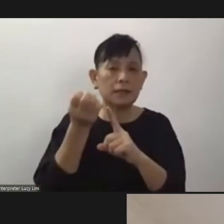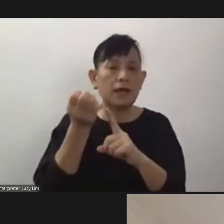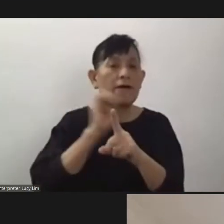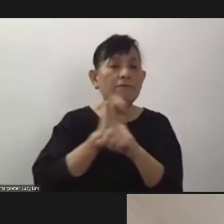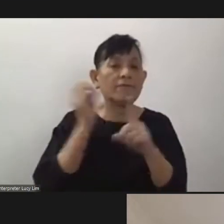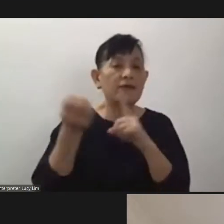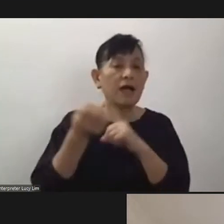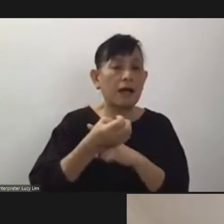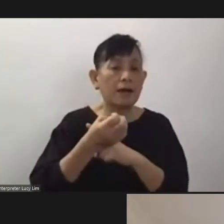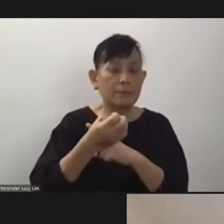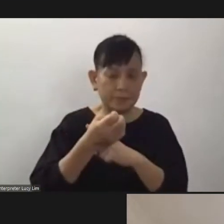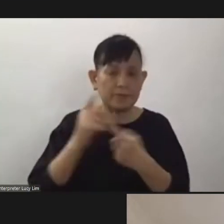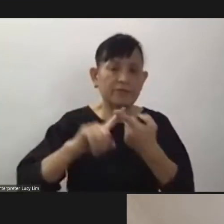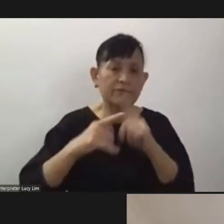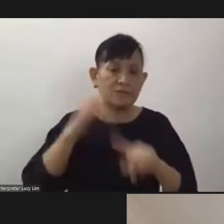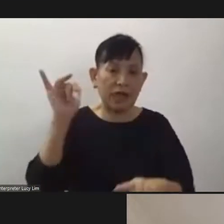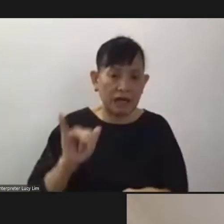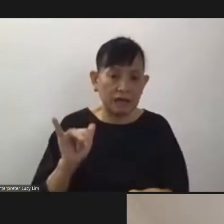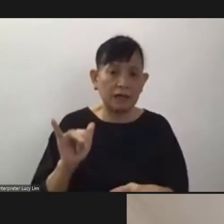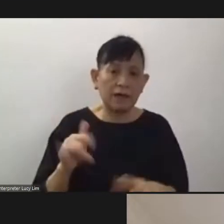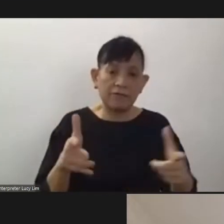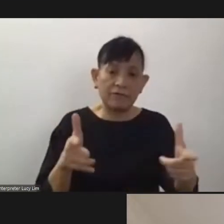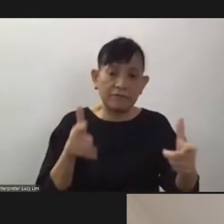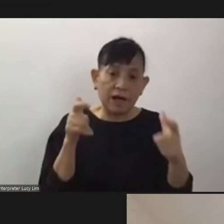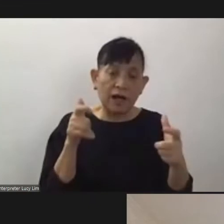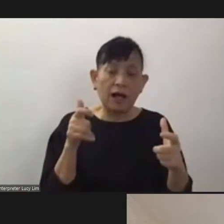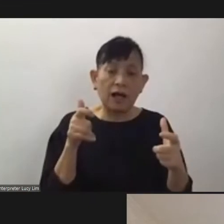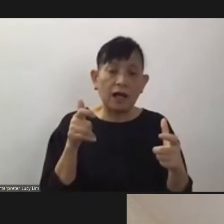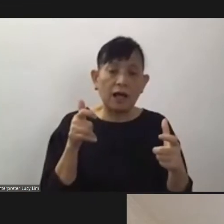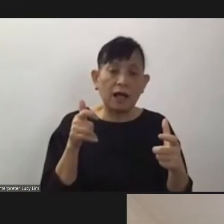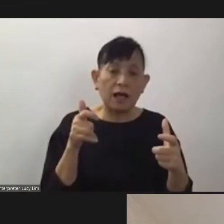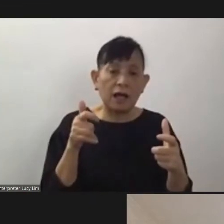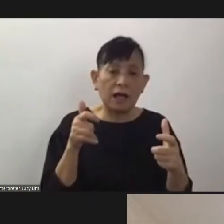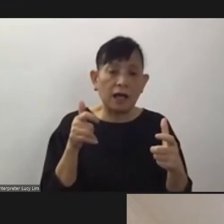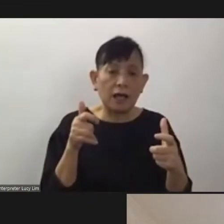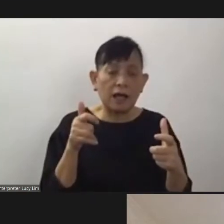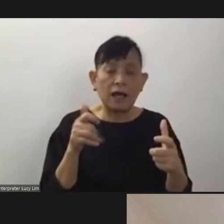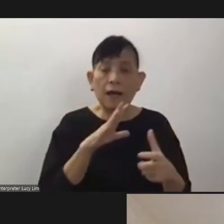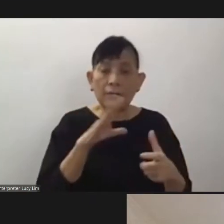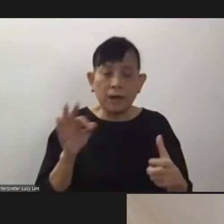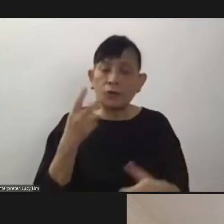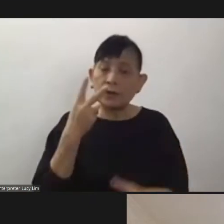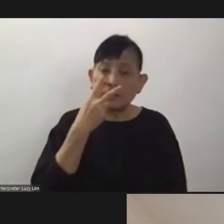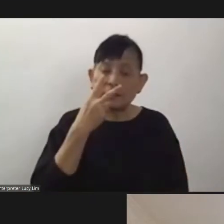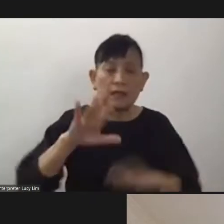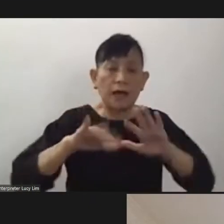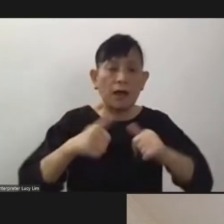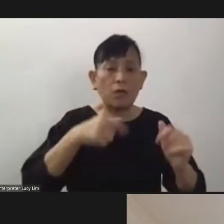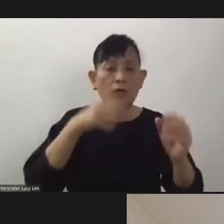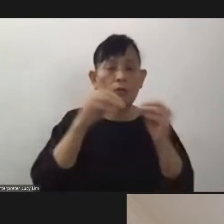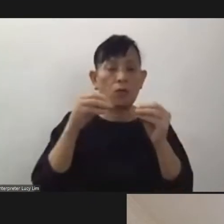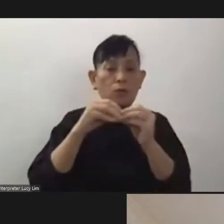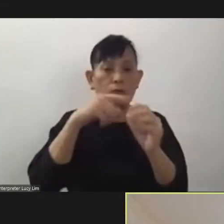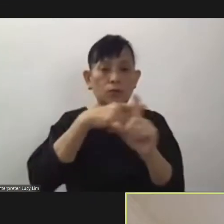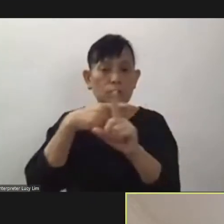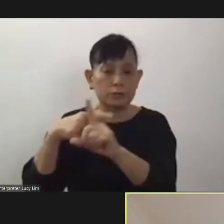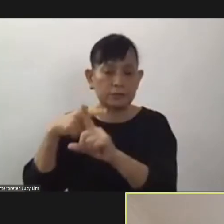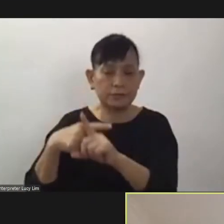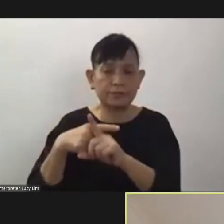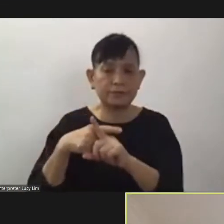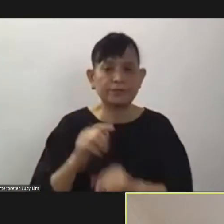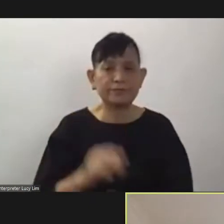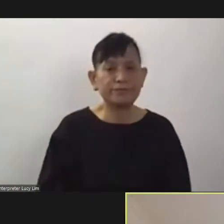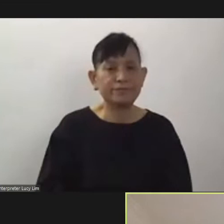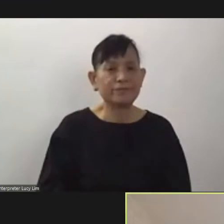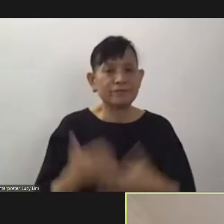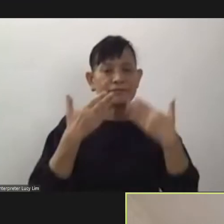it's complicated, it's not that fast, but I can see there are some positive steps taken by the policymaker. Over. I see. Okay, thank